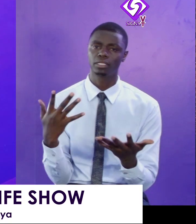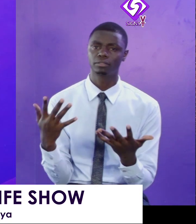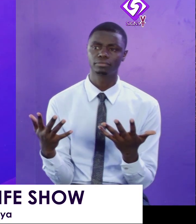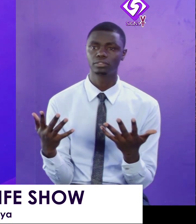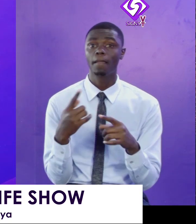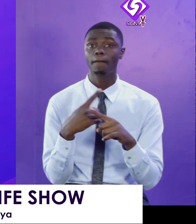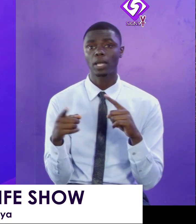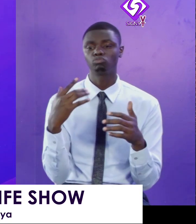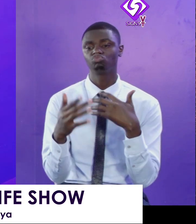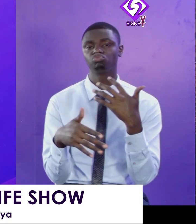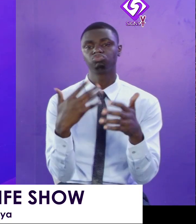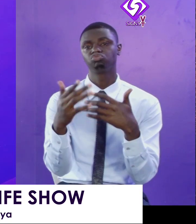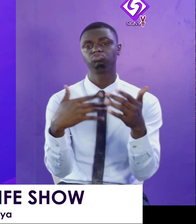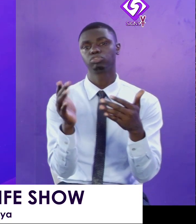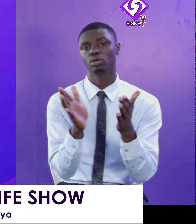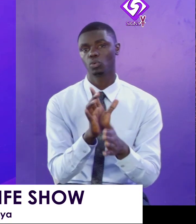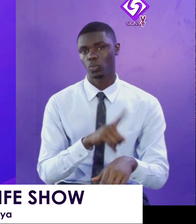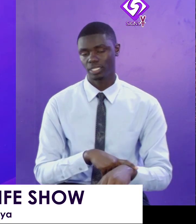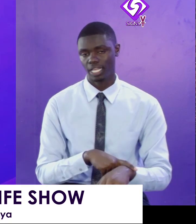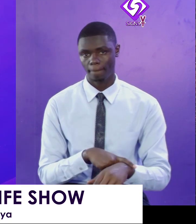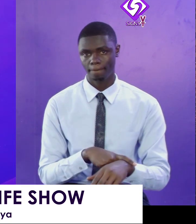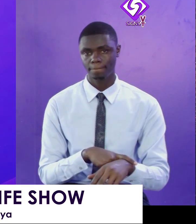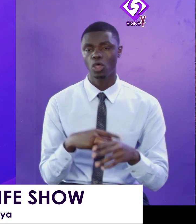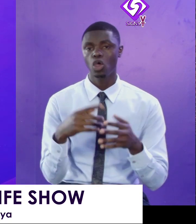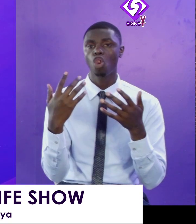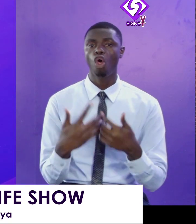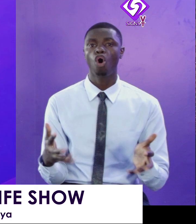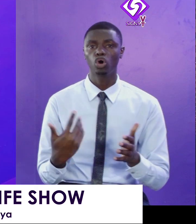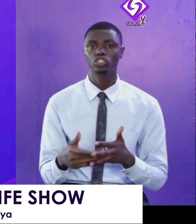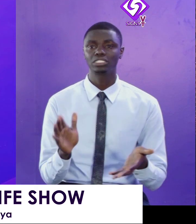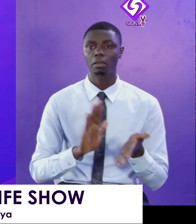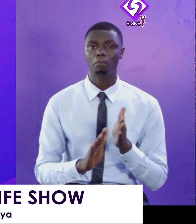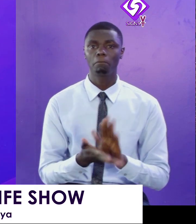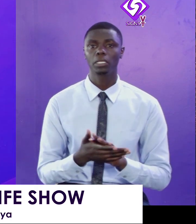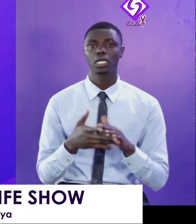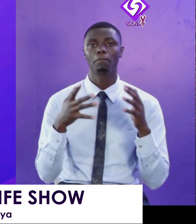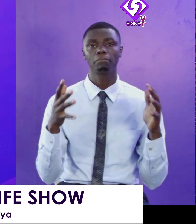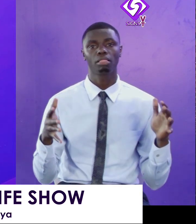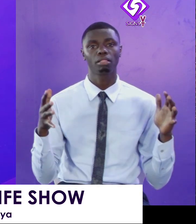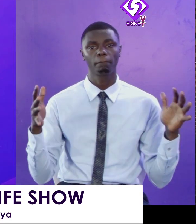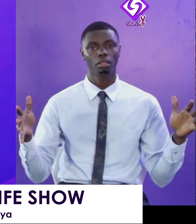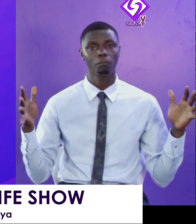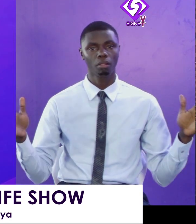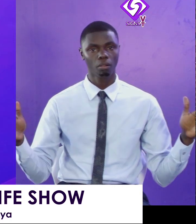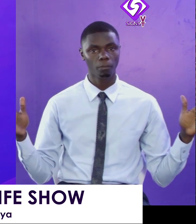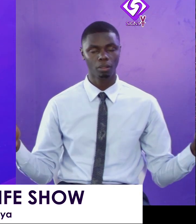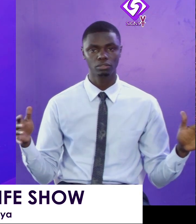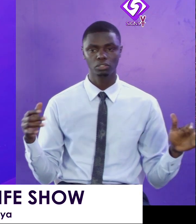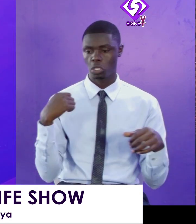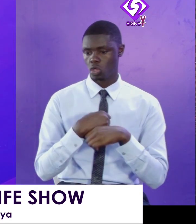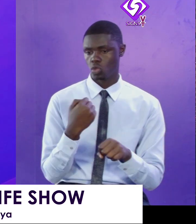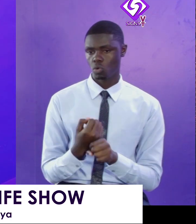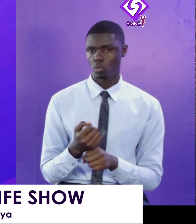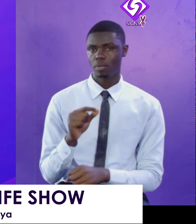but with time, as you start growing, your loss becomes in millions, You make a small mistake and you lose